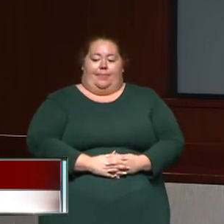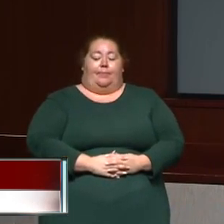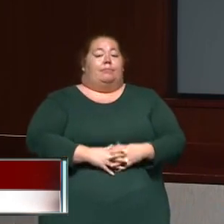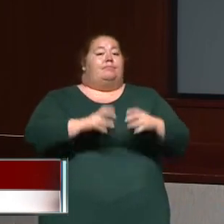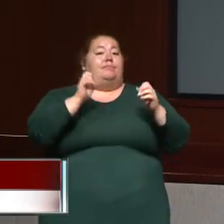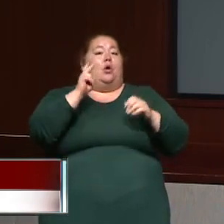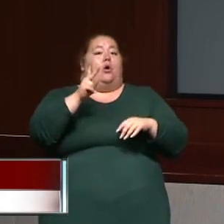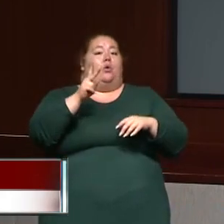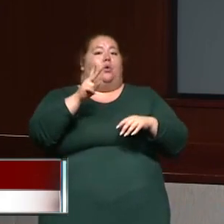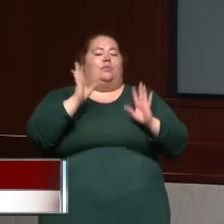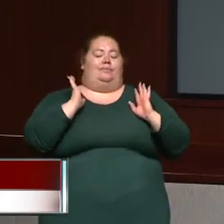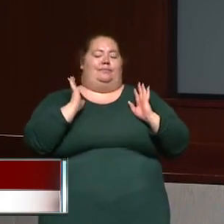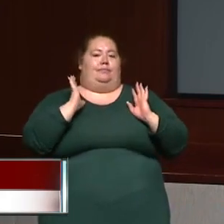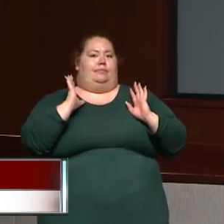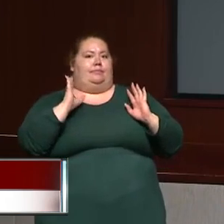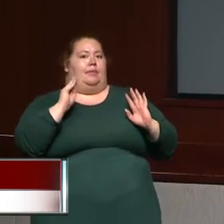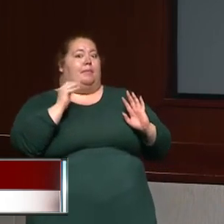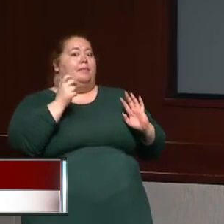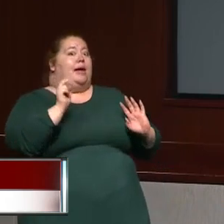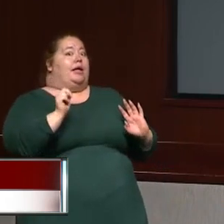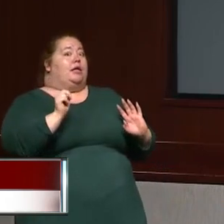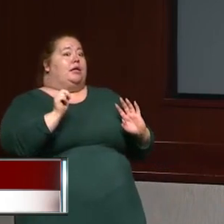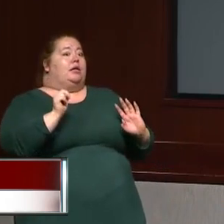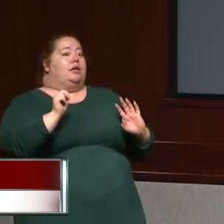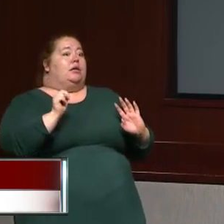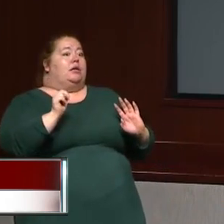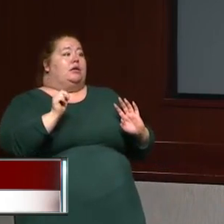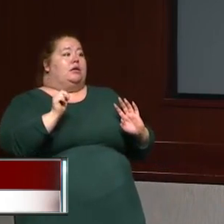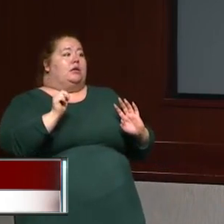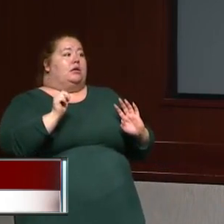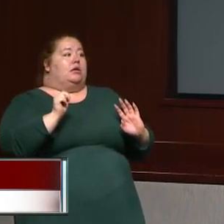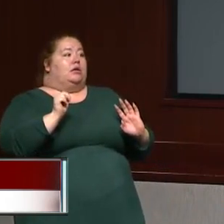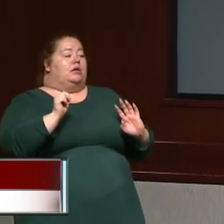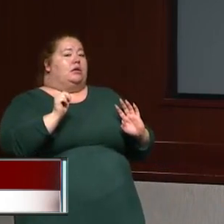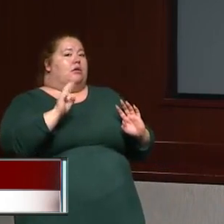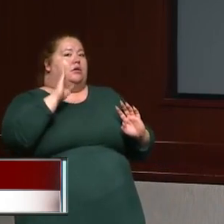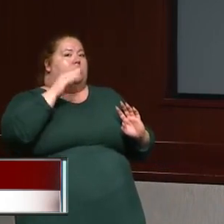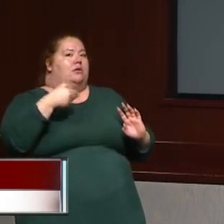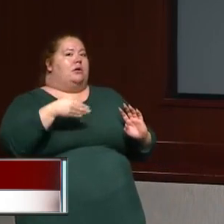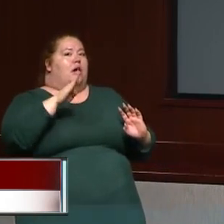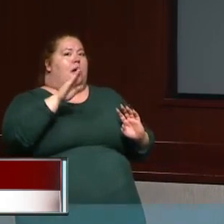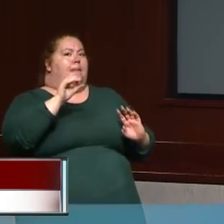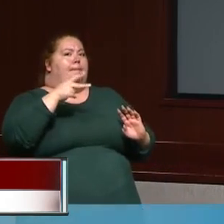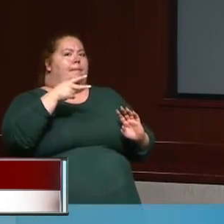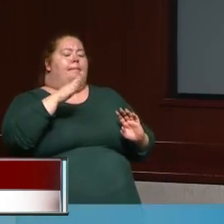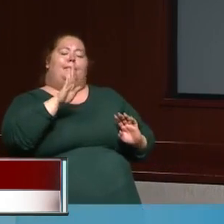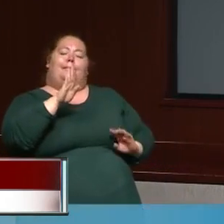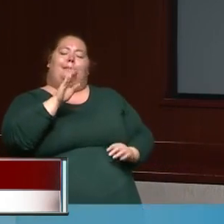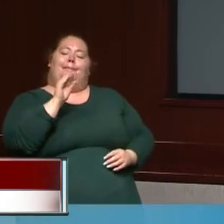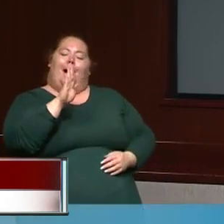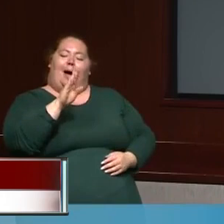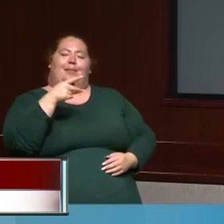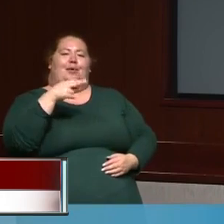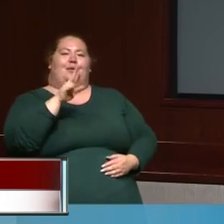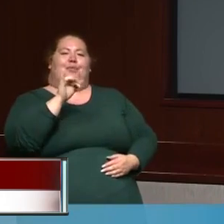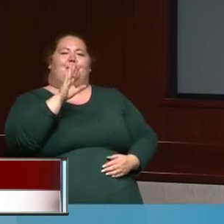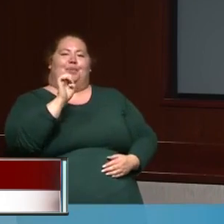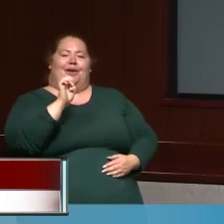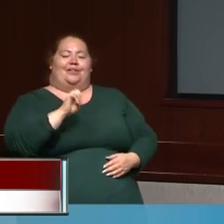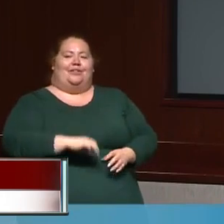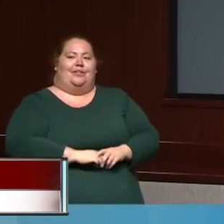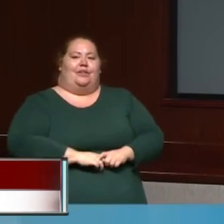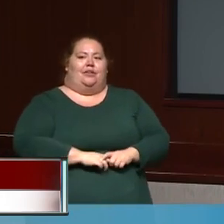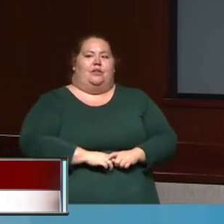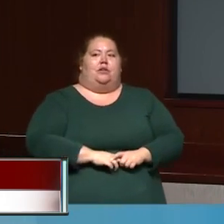Okay, before we let you go. Megan? Go ahead. Hi, it's Bob Price. Hey. Just wanted to ask you